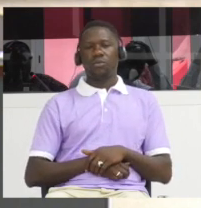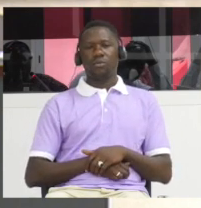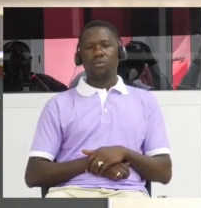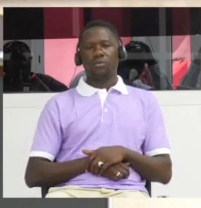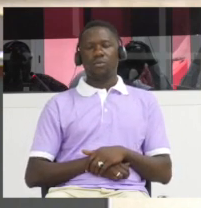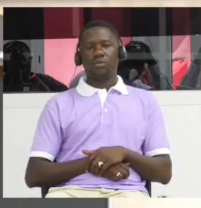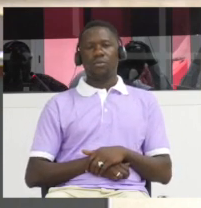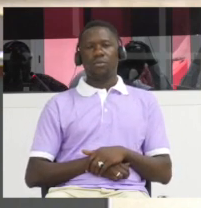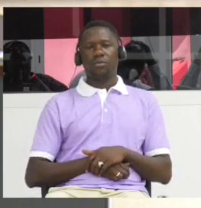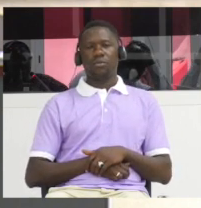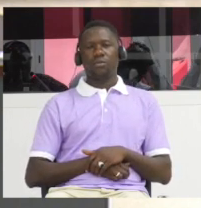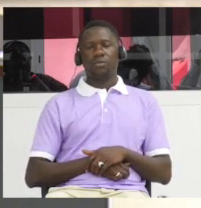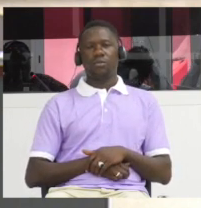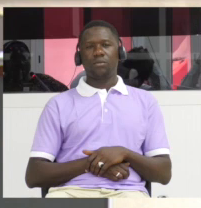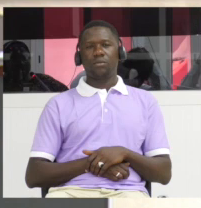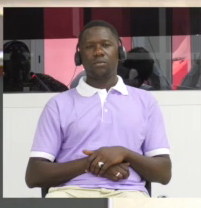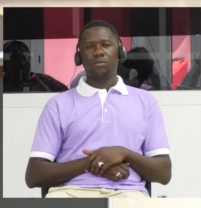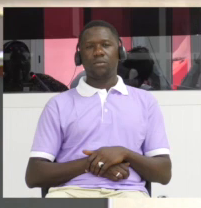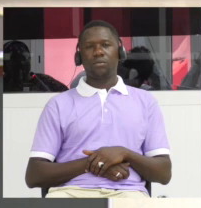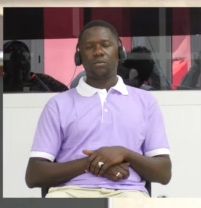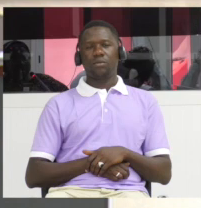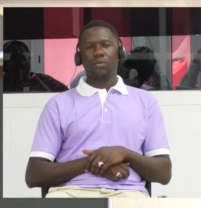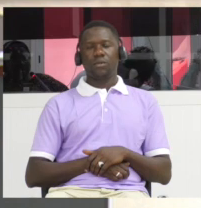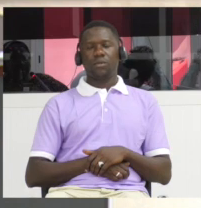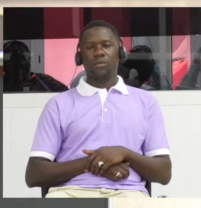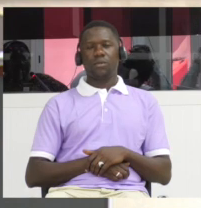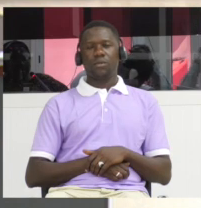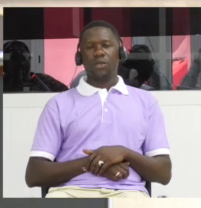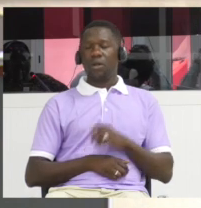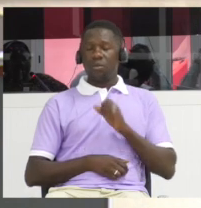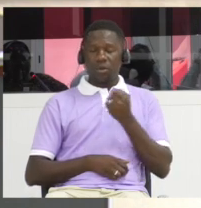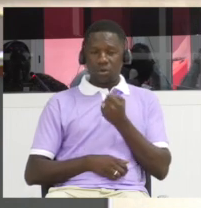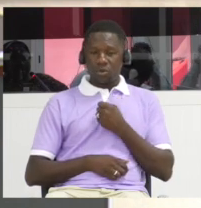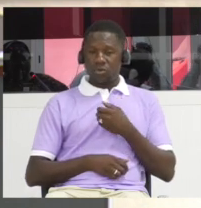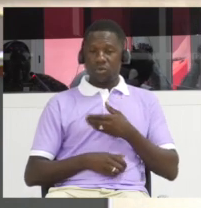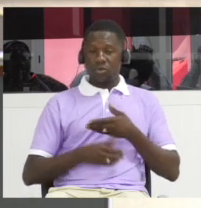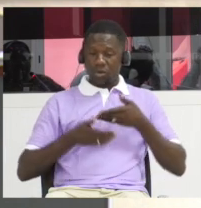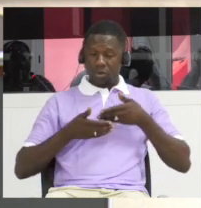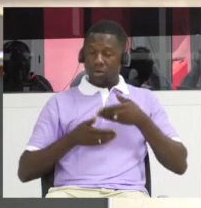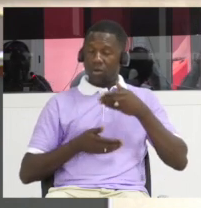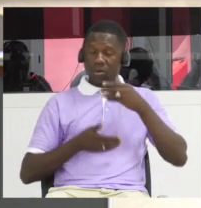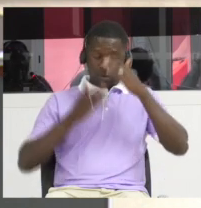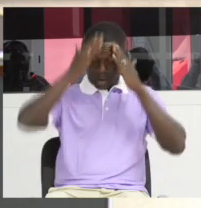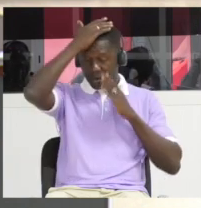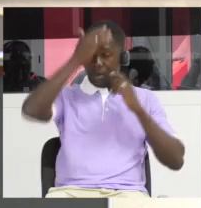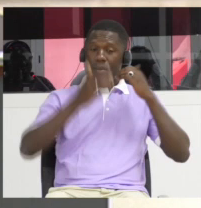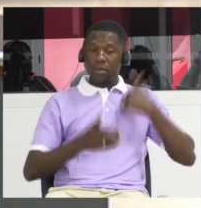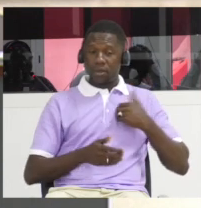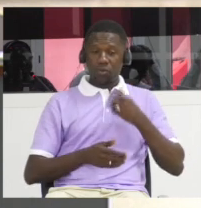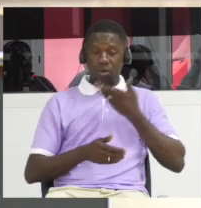suspicion that, you know, the officers we have there were not matured enough to assume